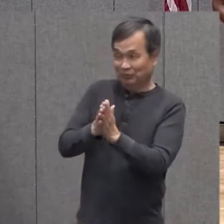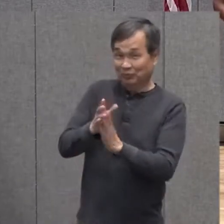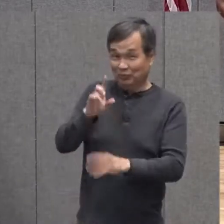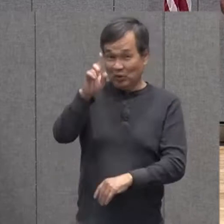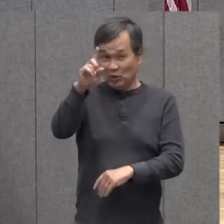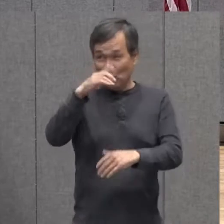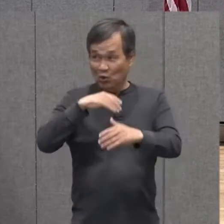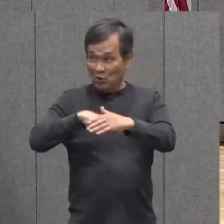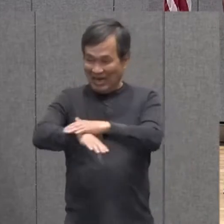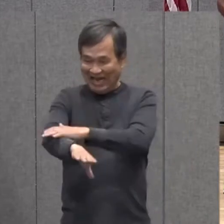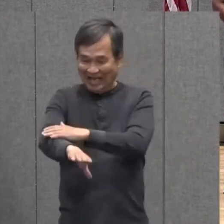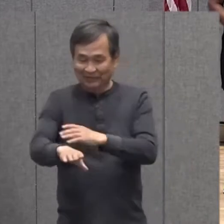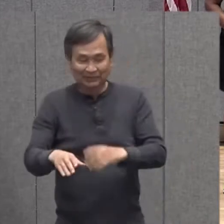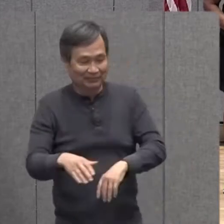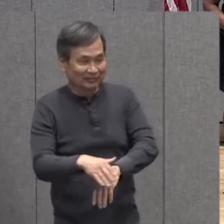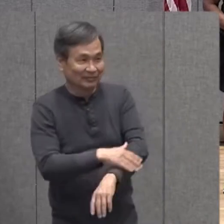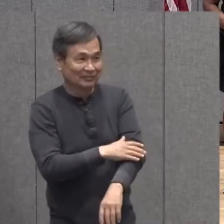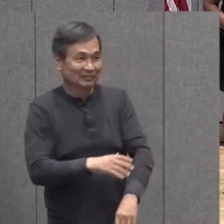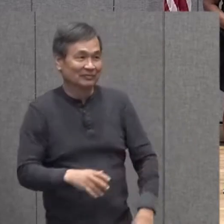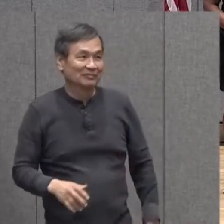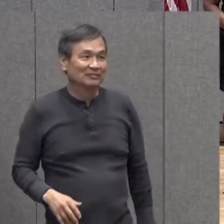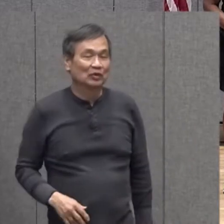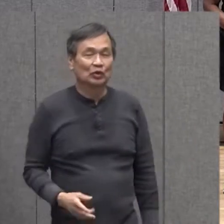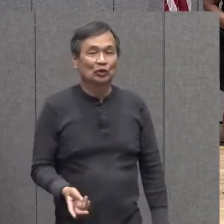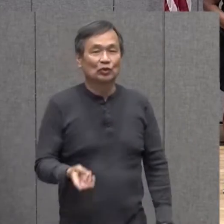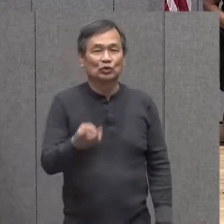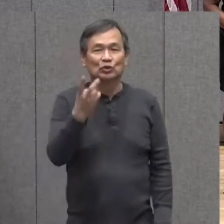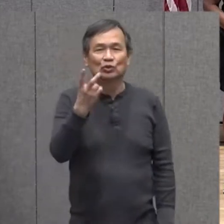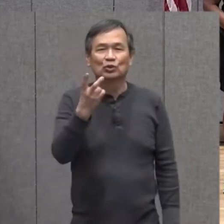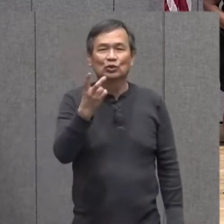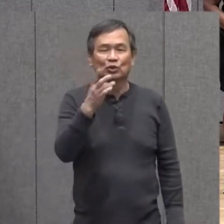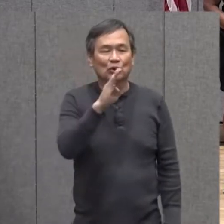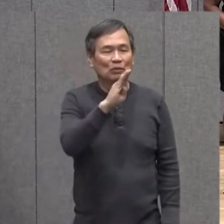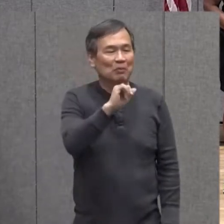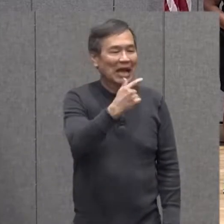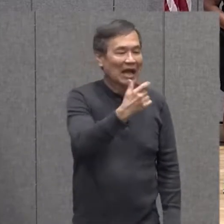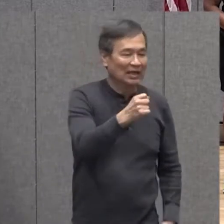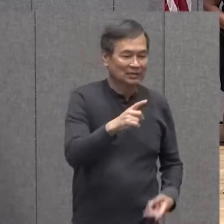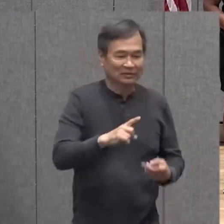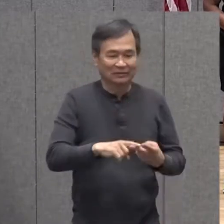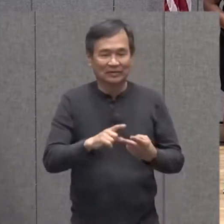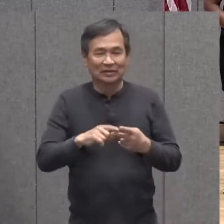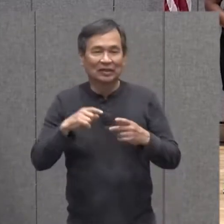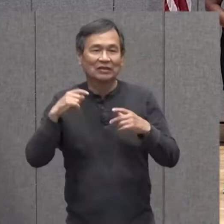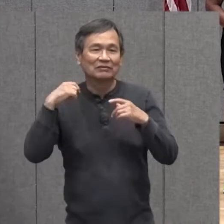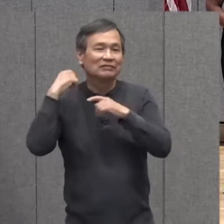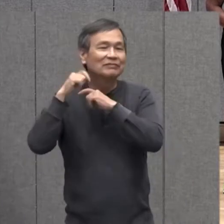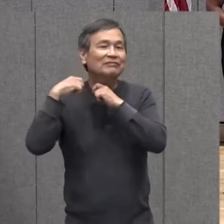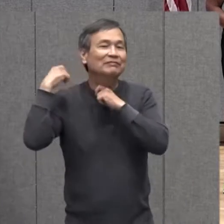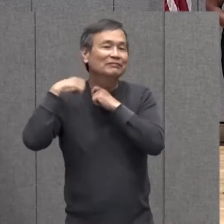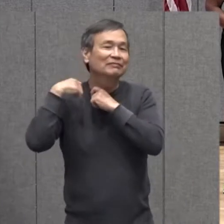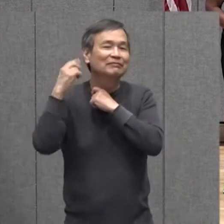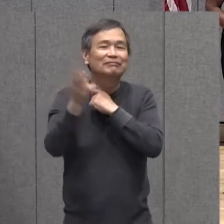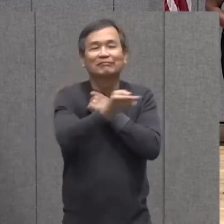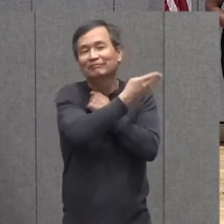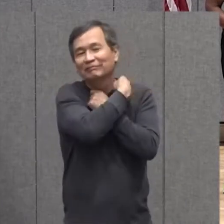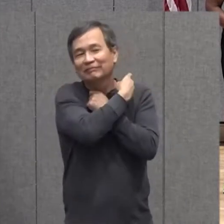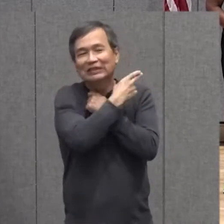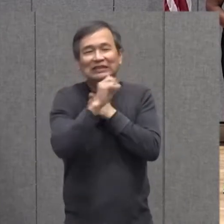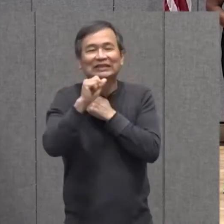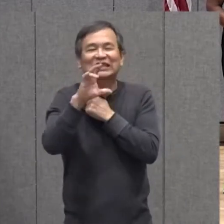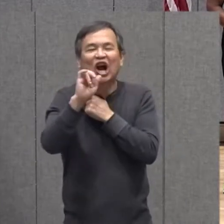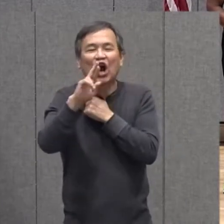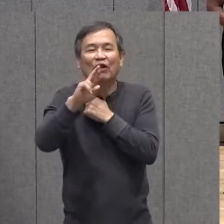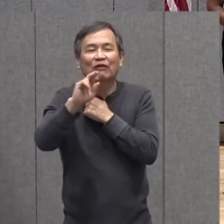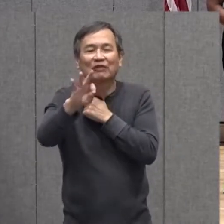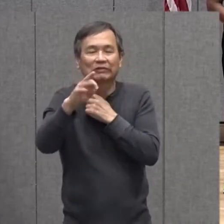one-handed juggling, 2 scarves, or we use scarves in the gym in PE over at Zia Elementary School. En este